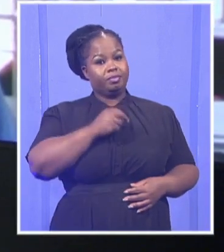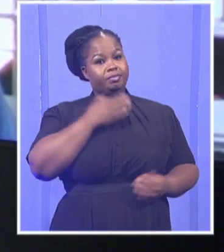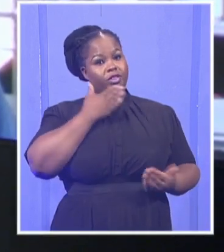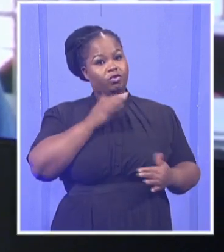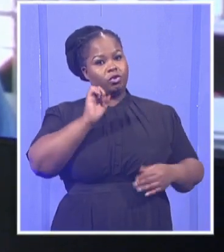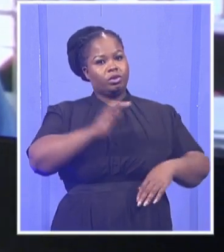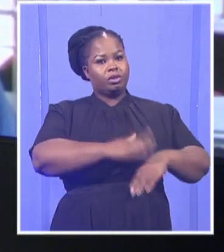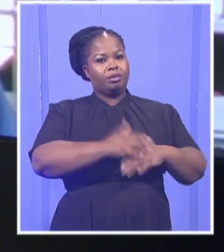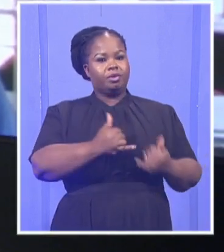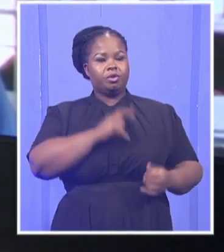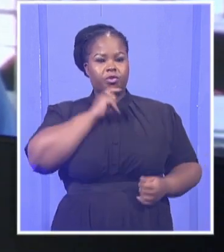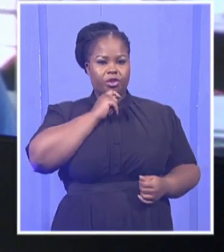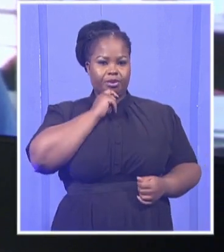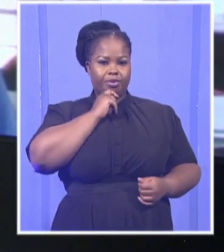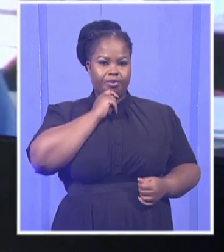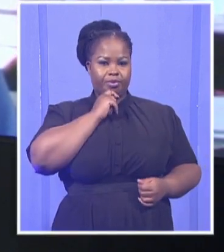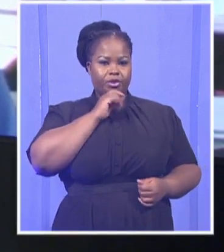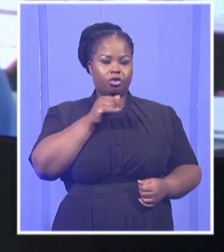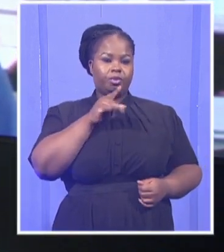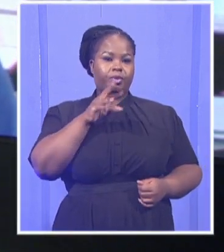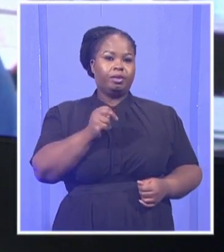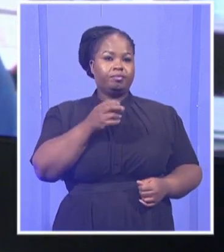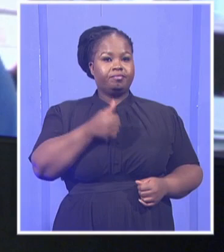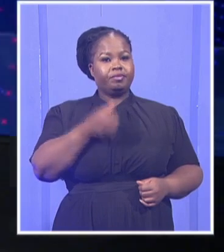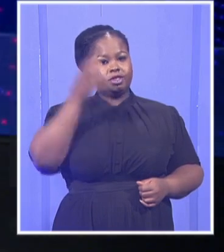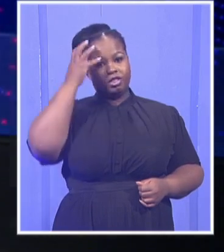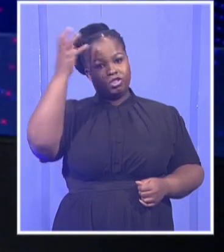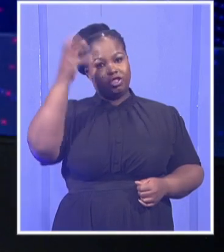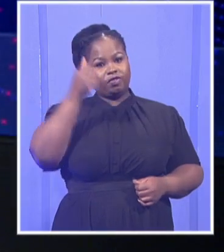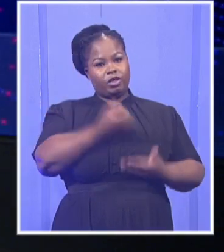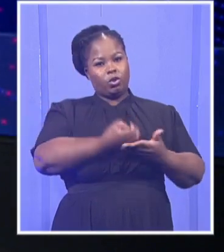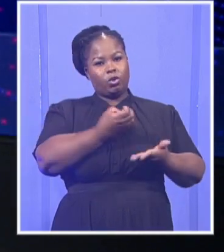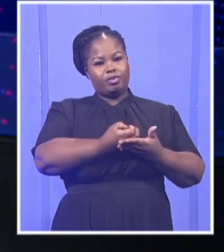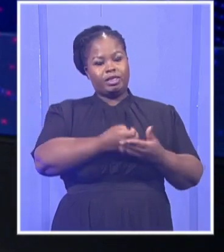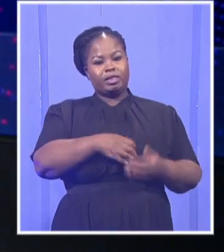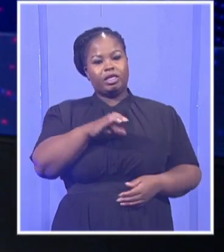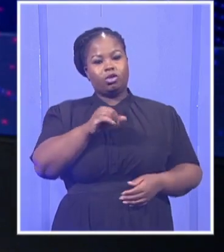time this morning. Mr. Jammine is the Chief Economist at Econometrix.